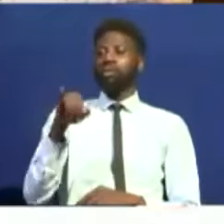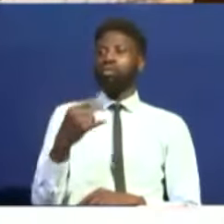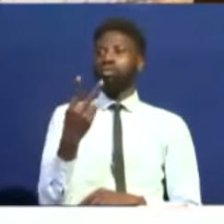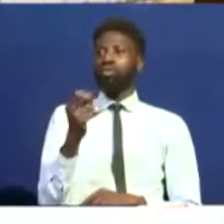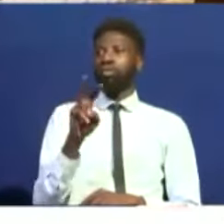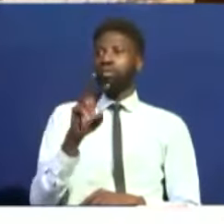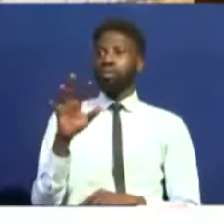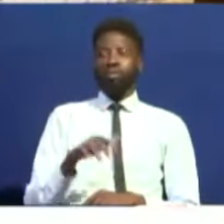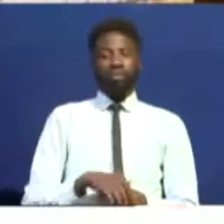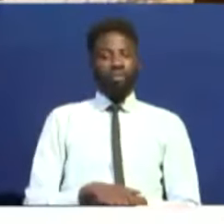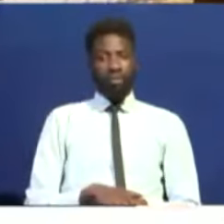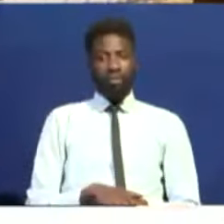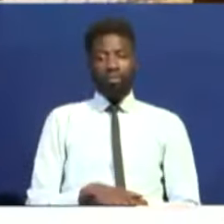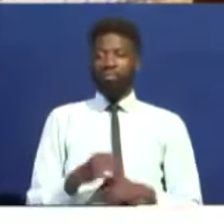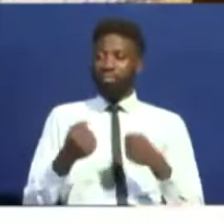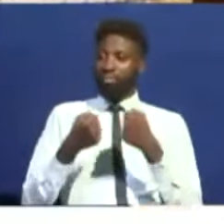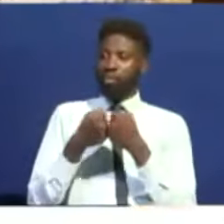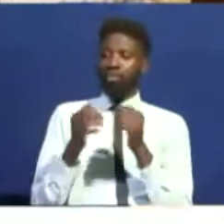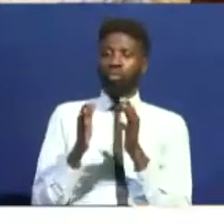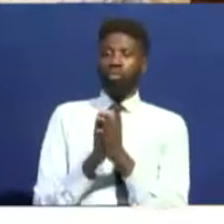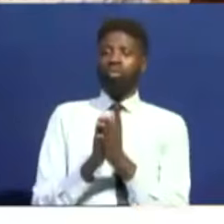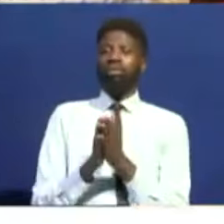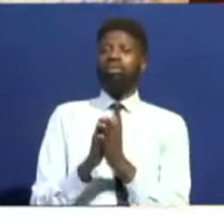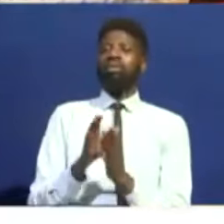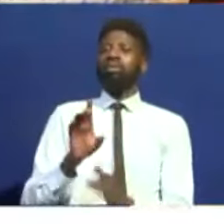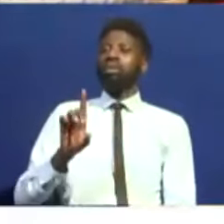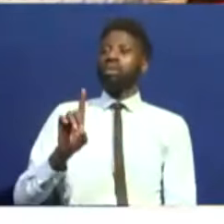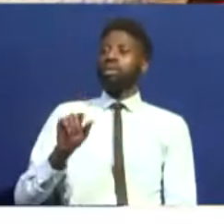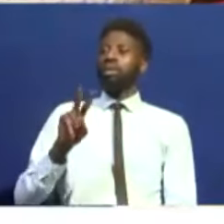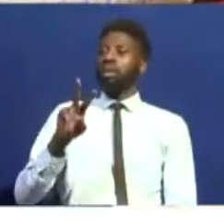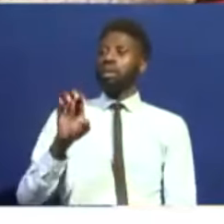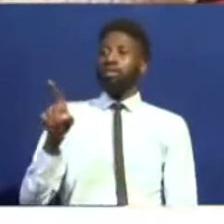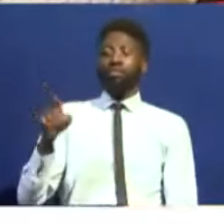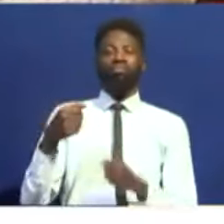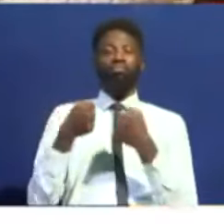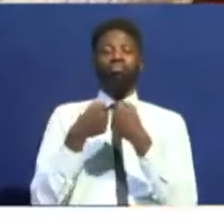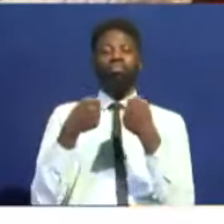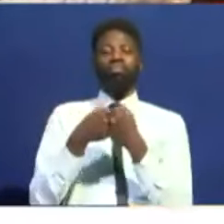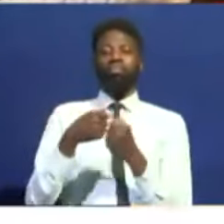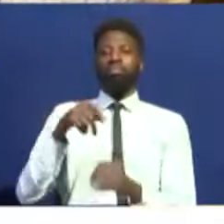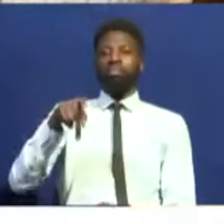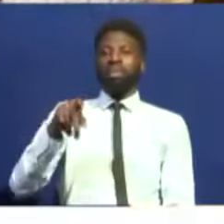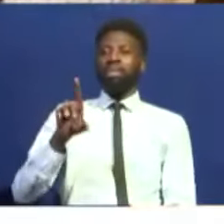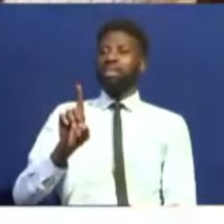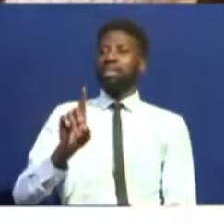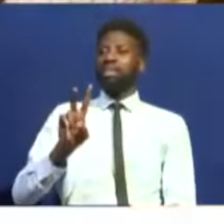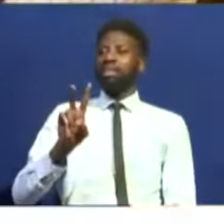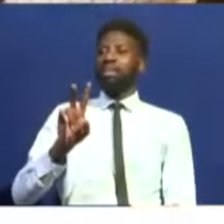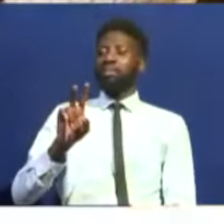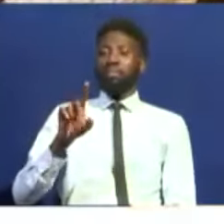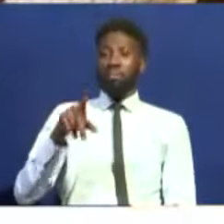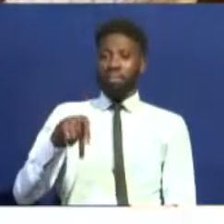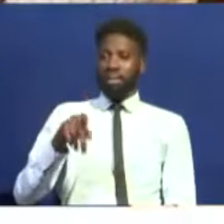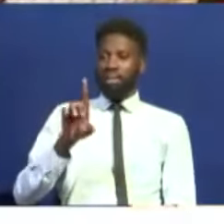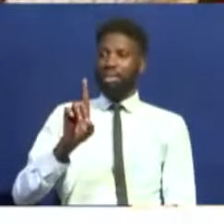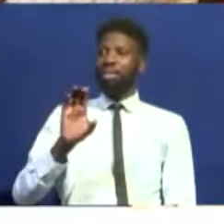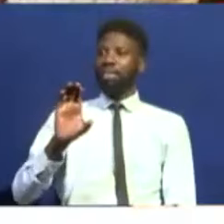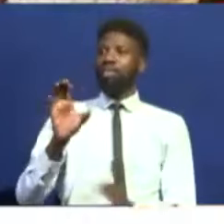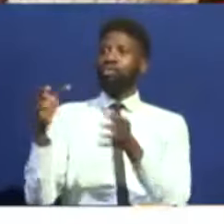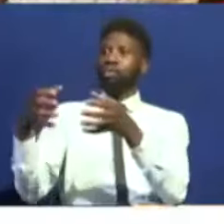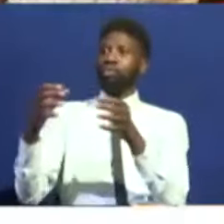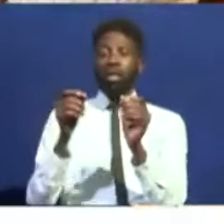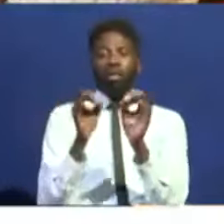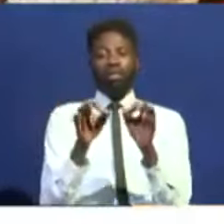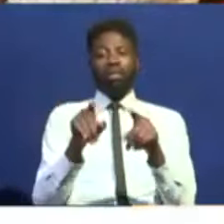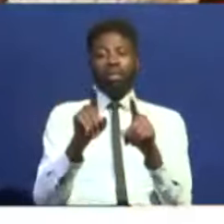Devon Peterson. Devon Peterson is a professional player playing in the PDC. And if you were around,